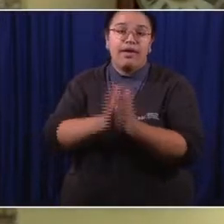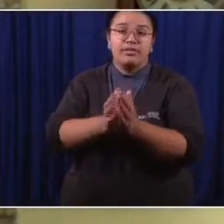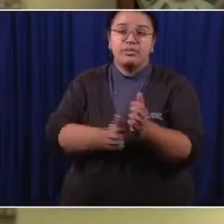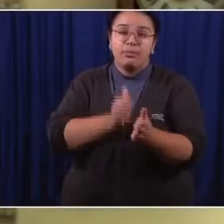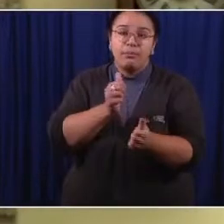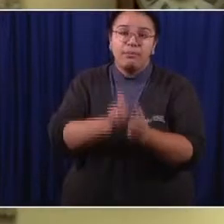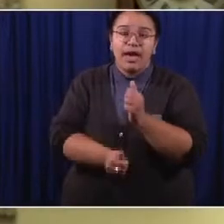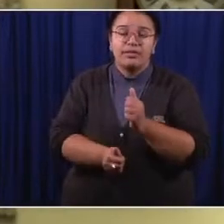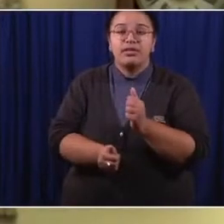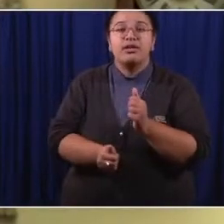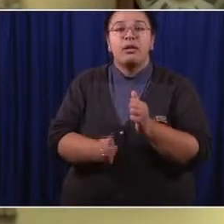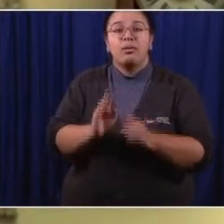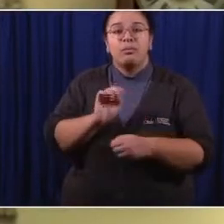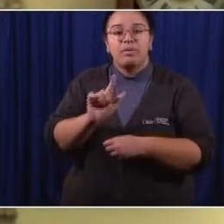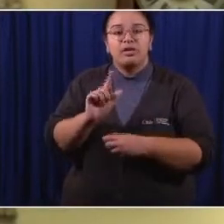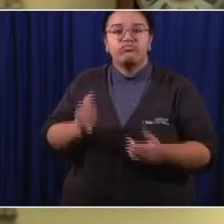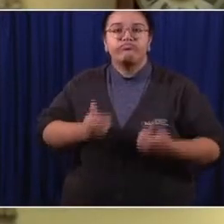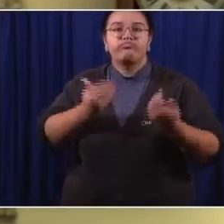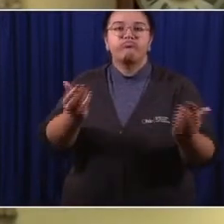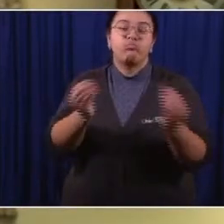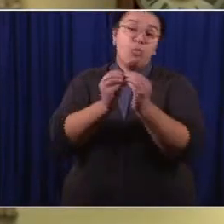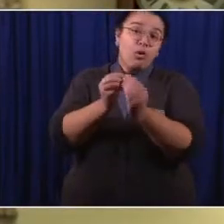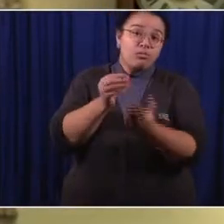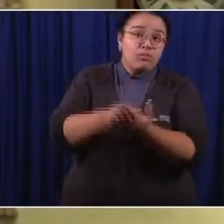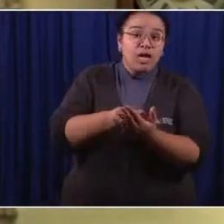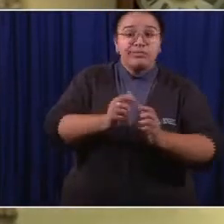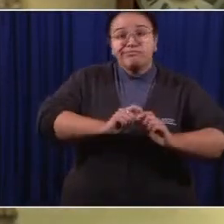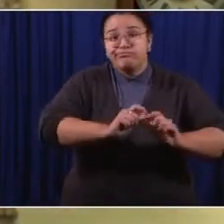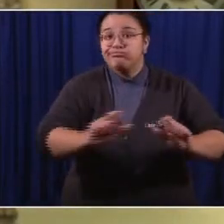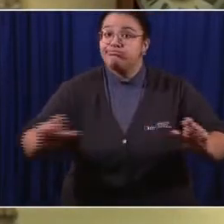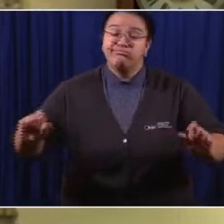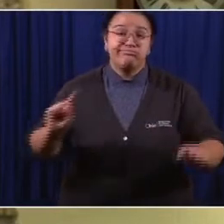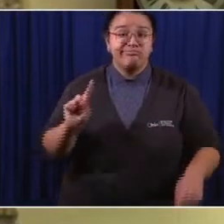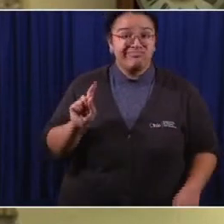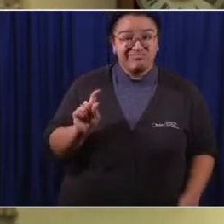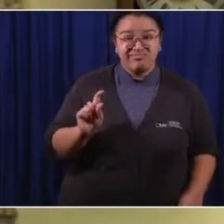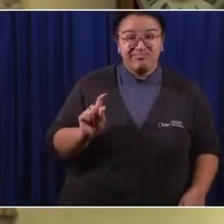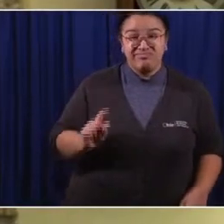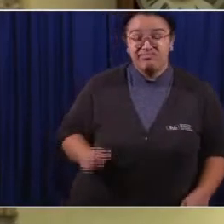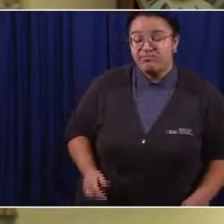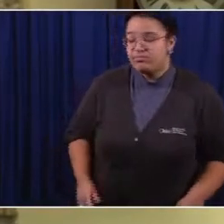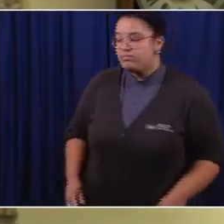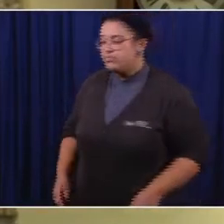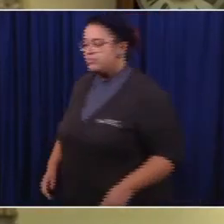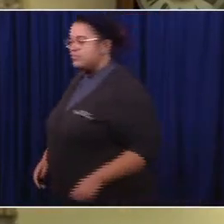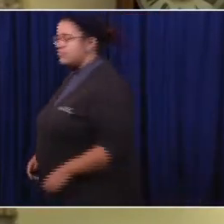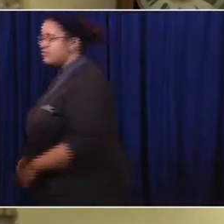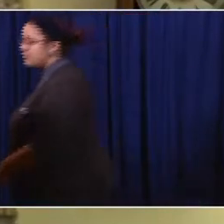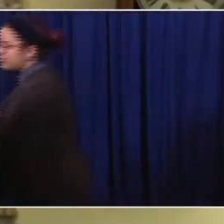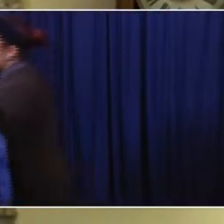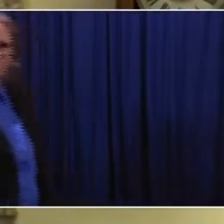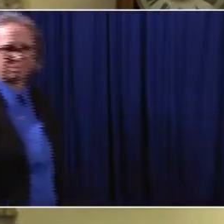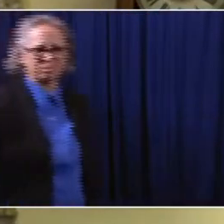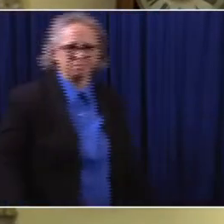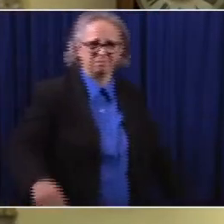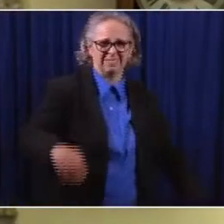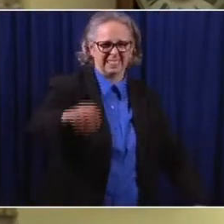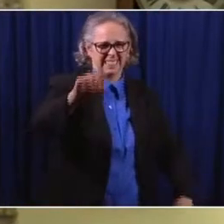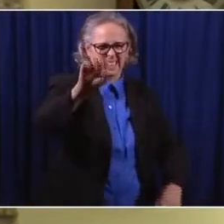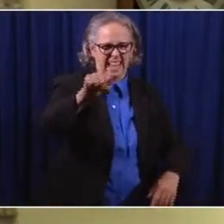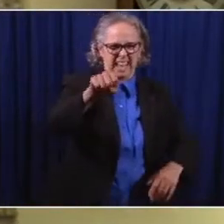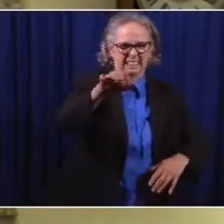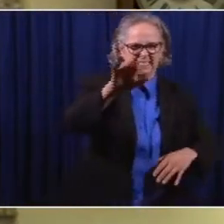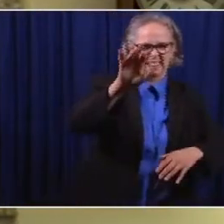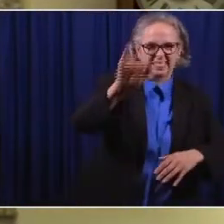Yeah, I mean, we stay in touch with the congressional delegation. We obviously have a Washington office, but I also do this by